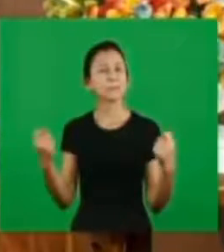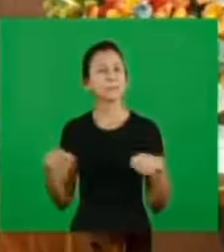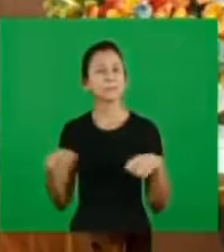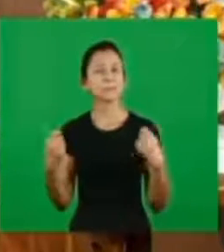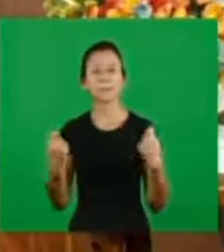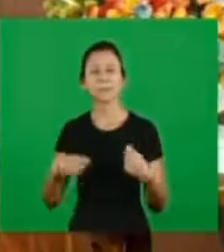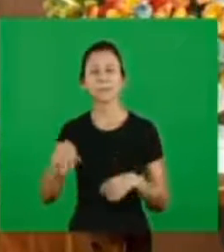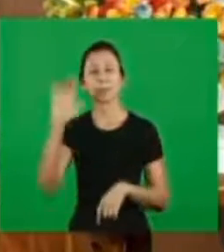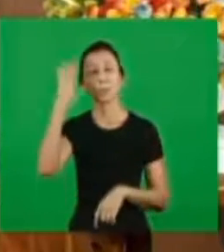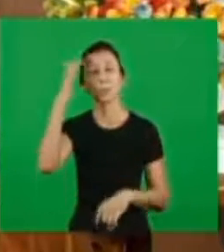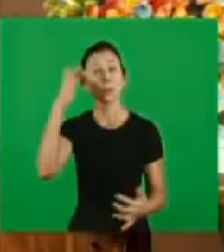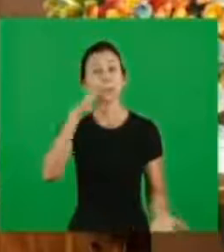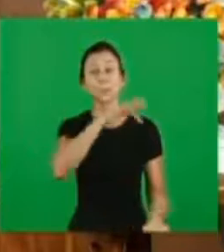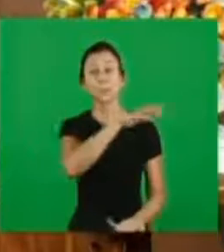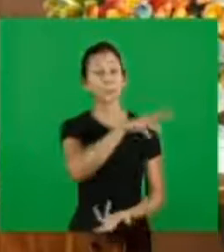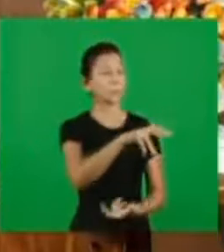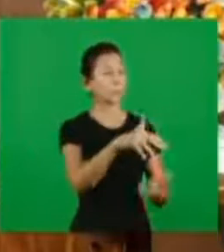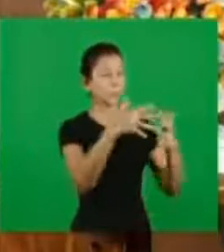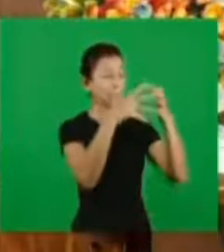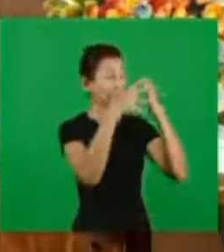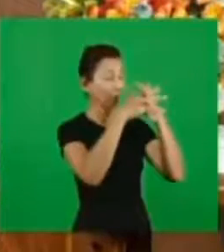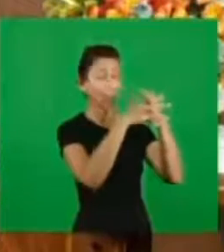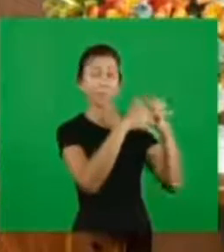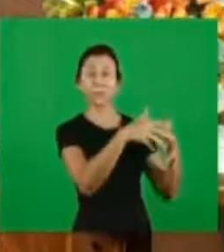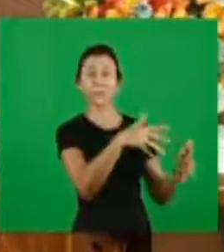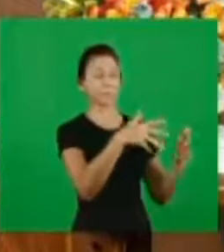need to understand the world